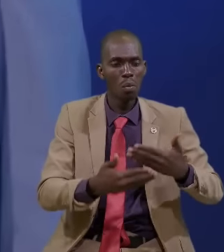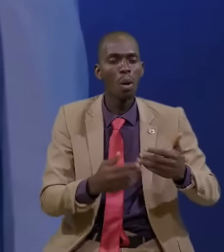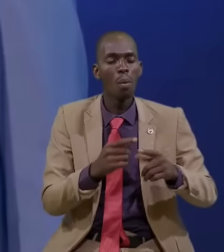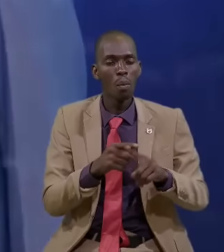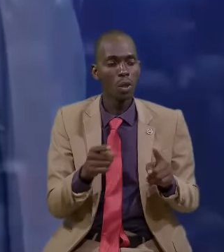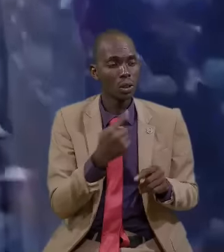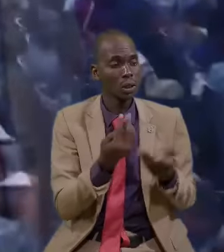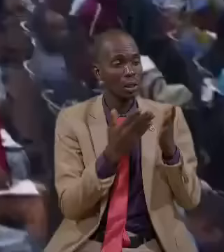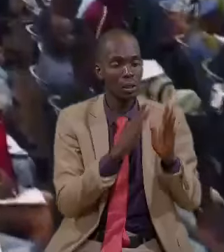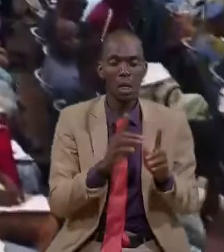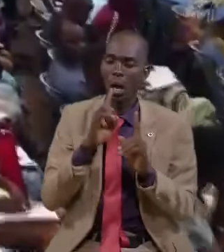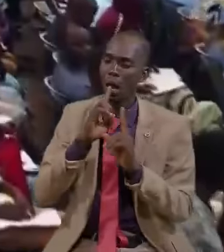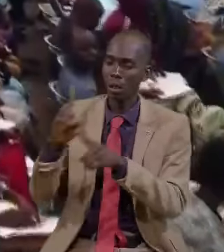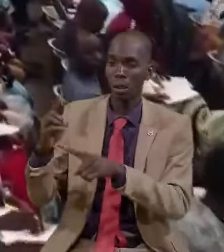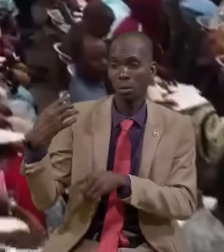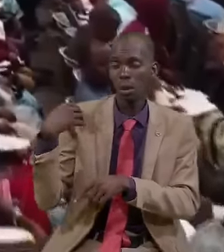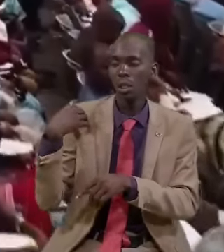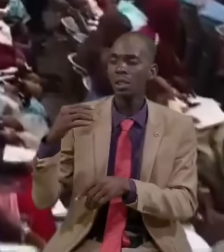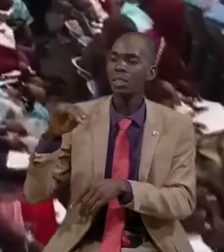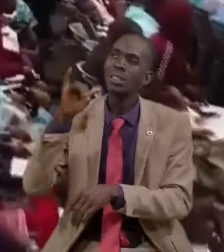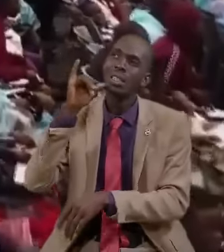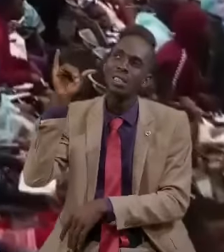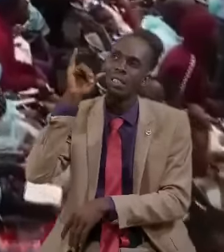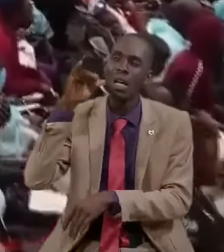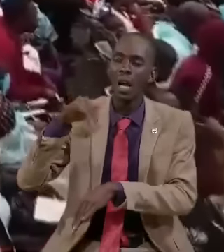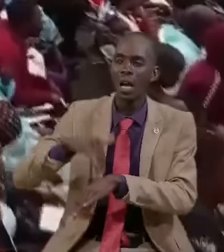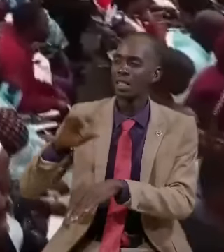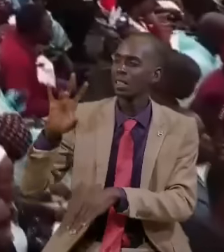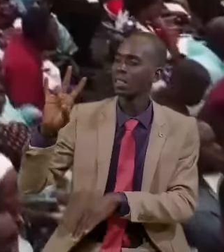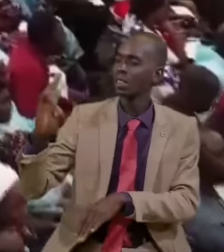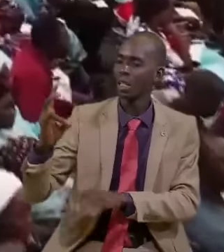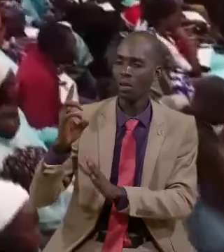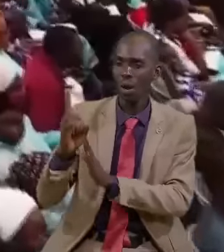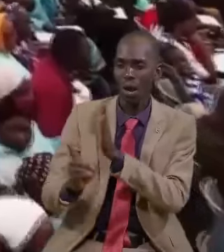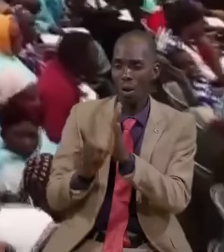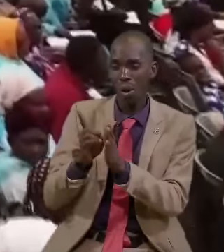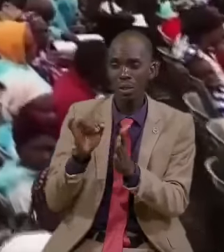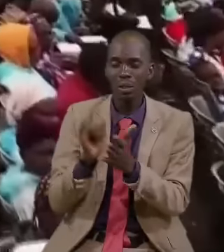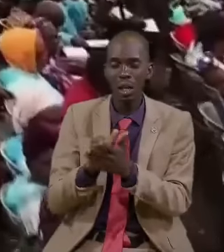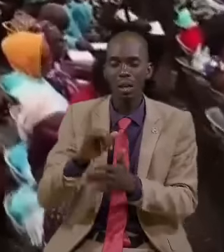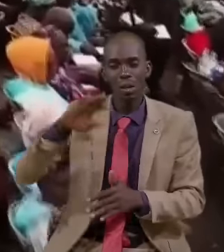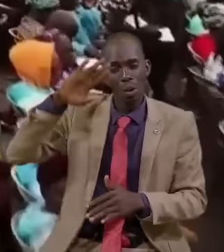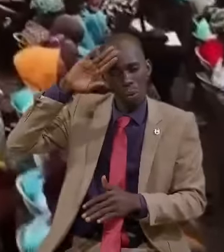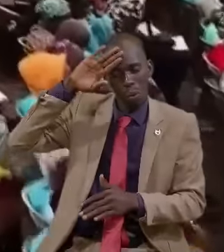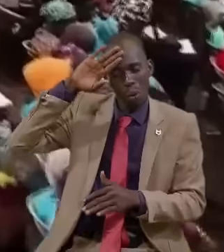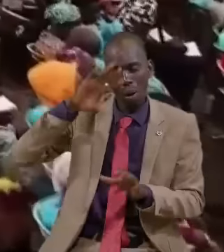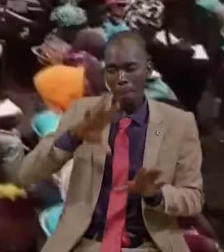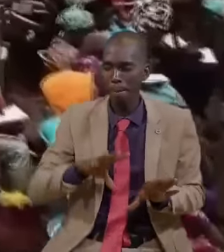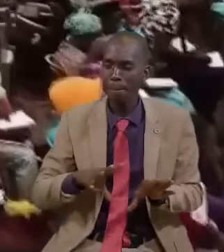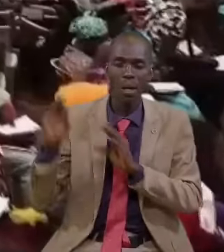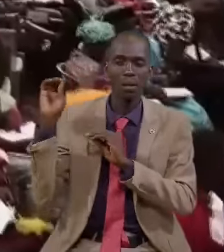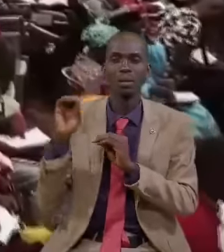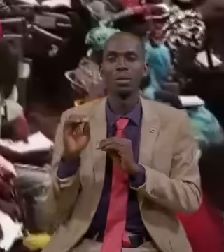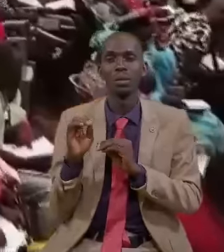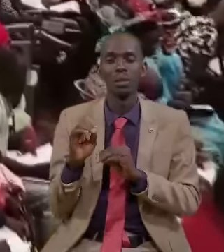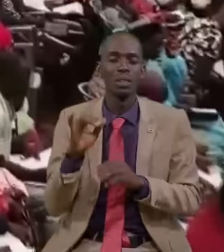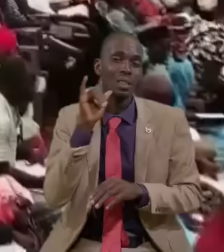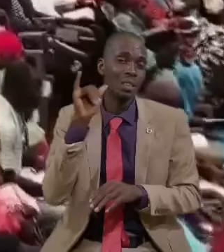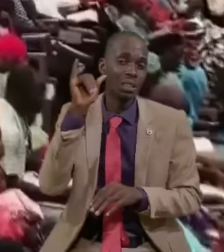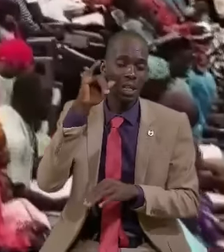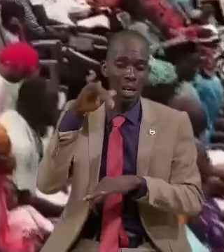the seventh hour, the fever left him. Yesterday at the seventh hour, at